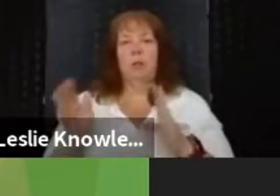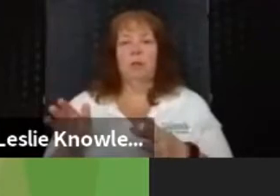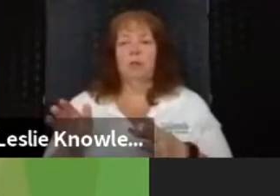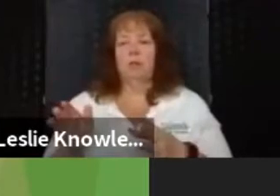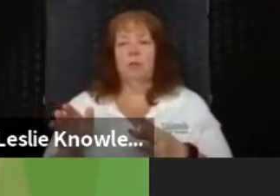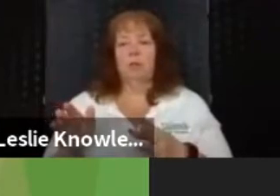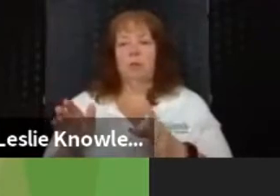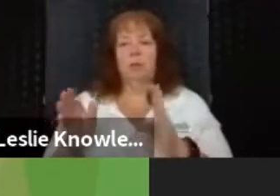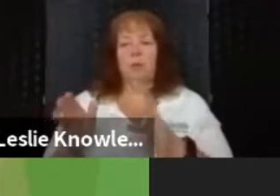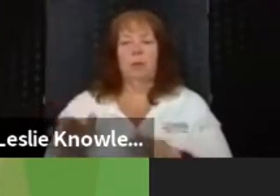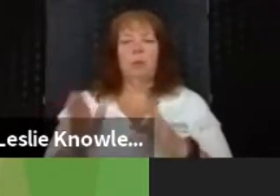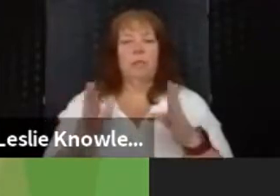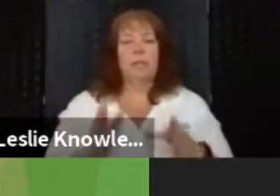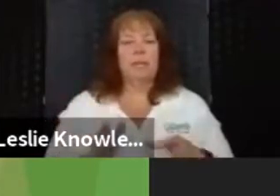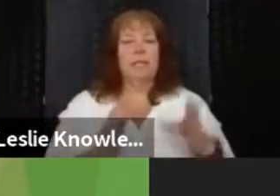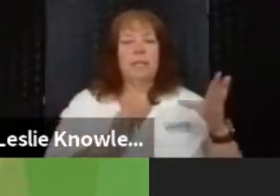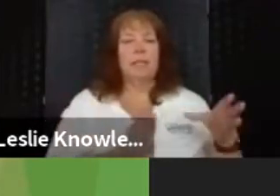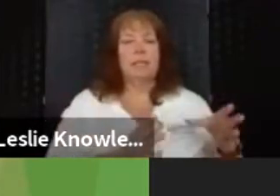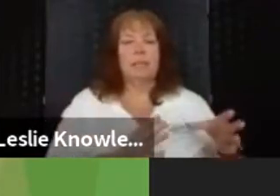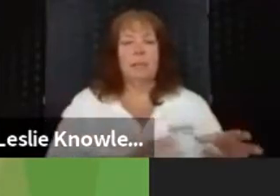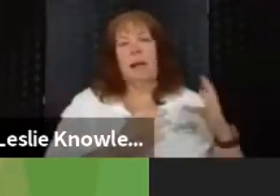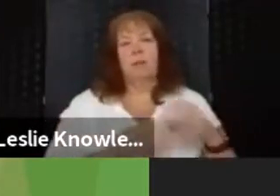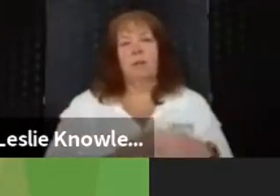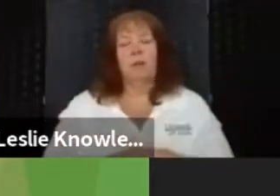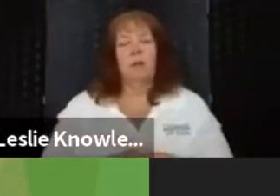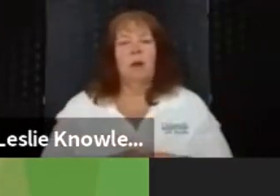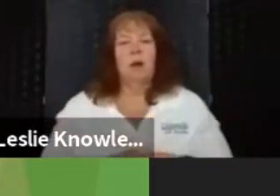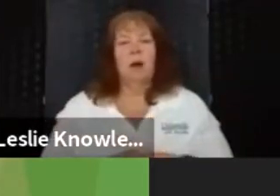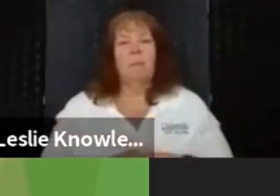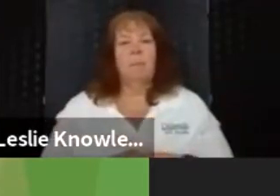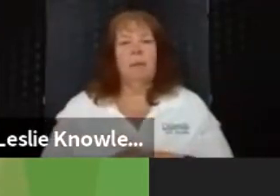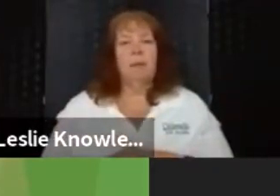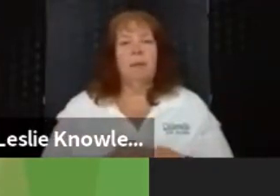So Delgado students, they graduate, they take the test and they pass.